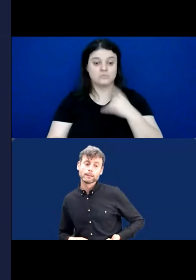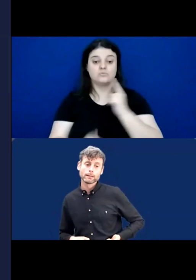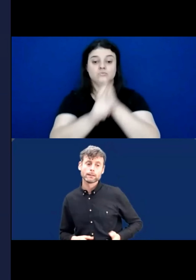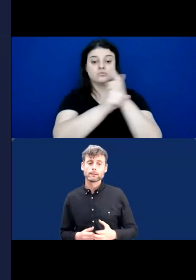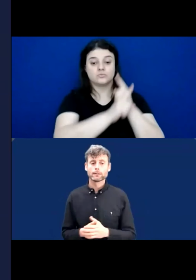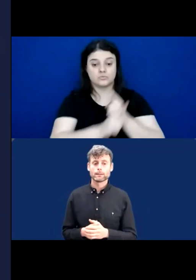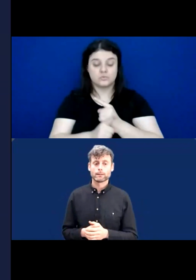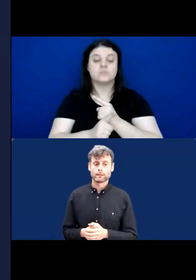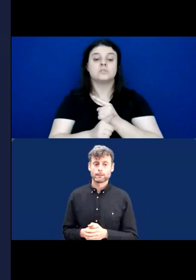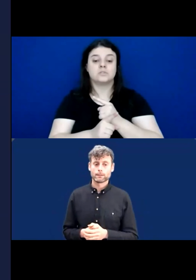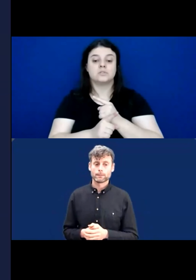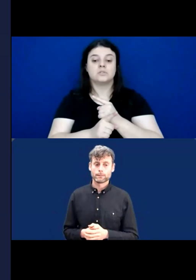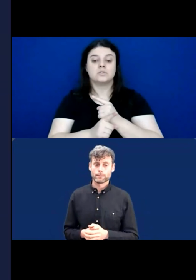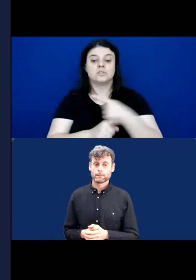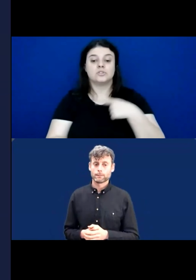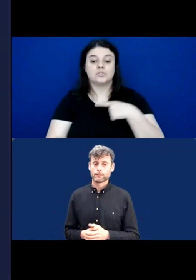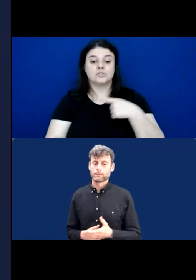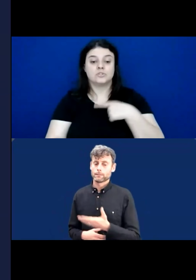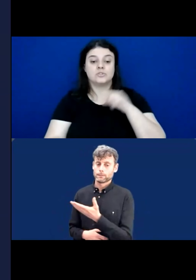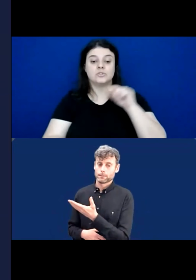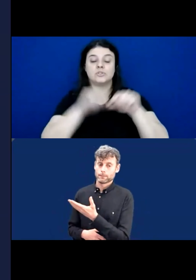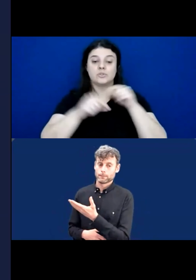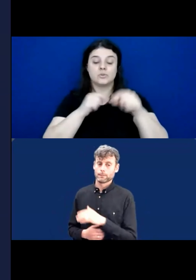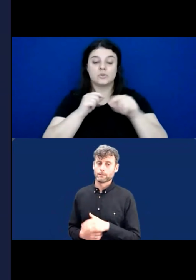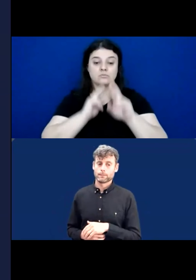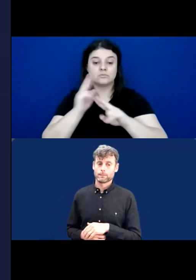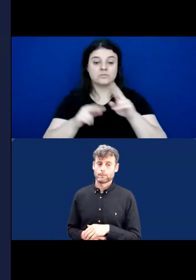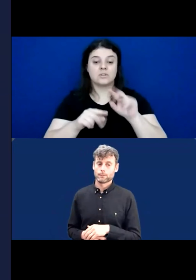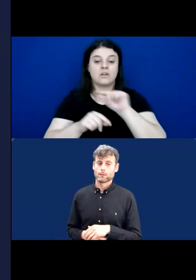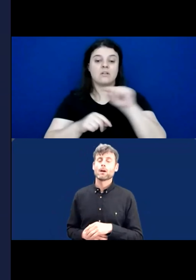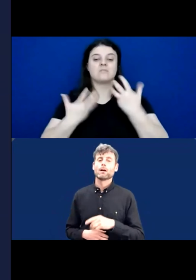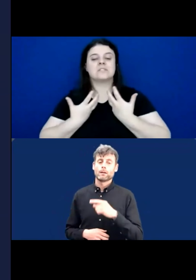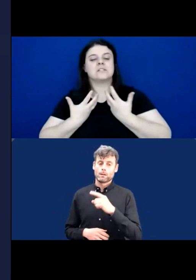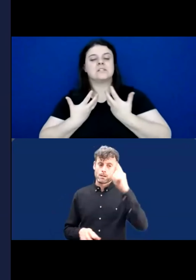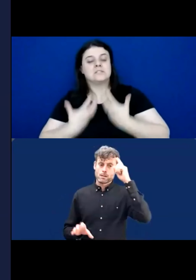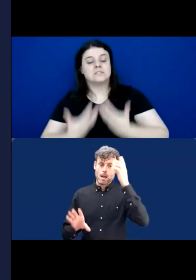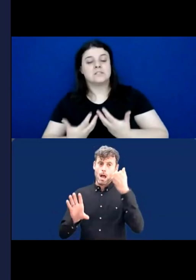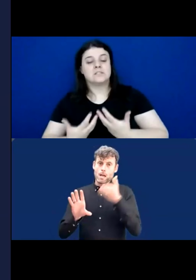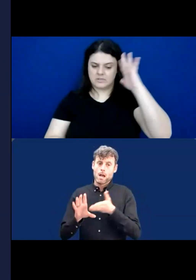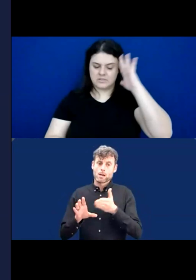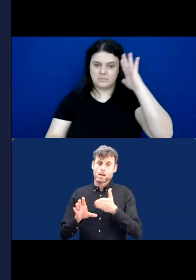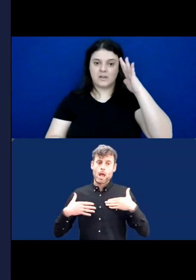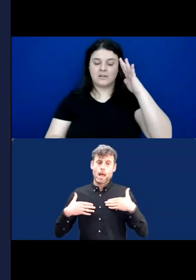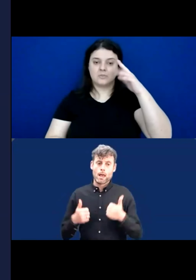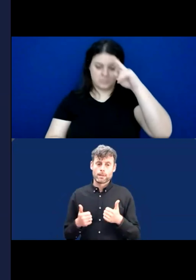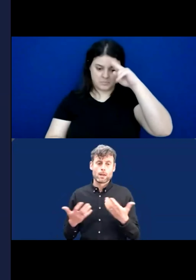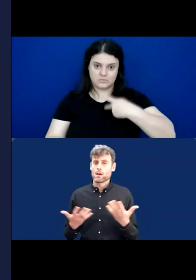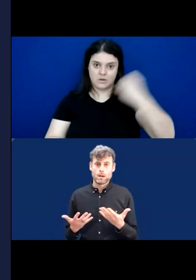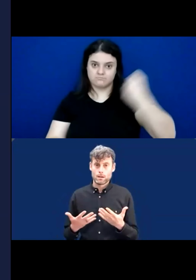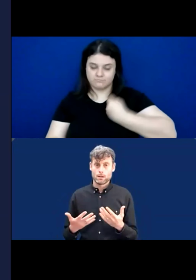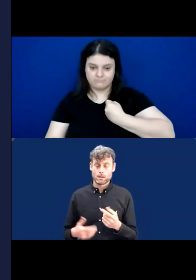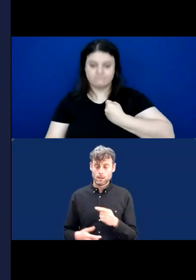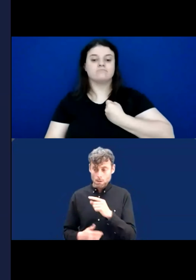2 of the 20 outcomes, and these were fatigue and suicidal thoughts. And the in-group